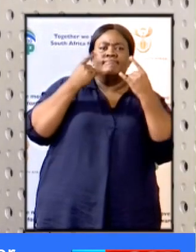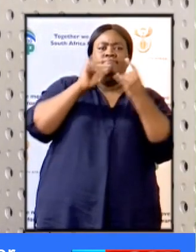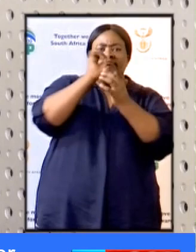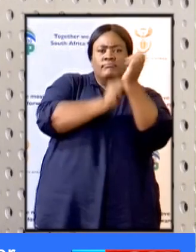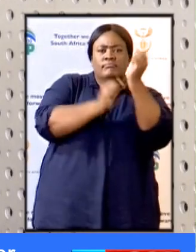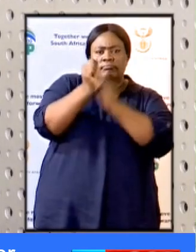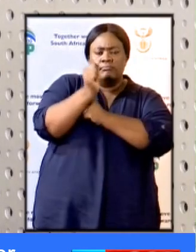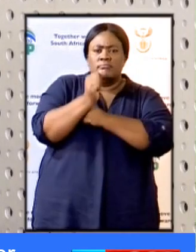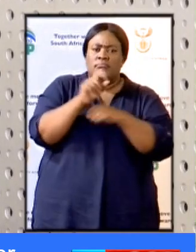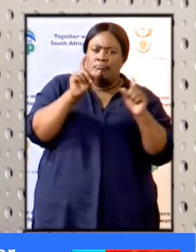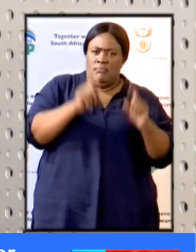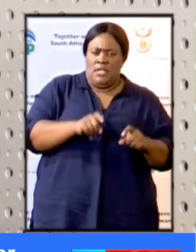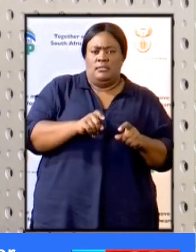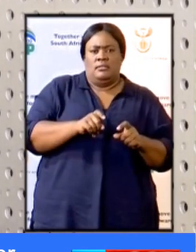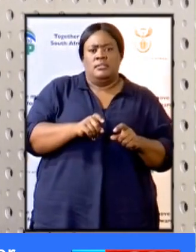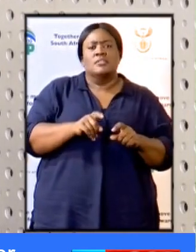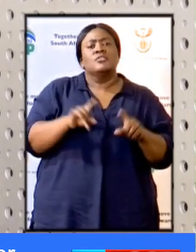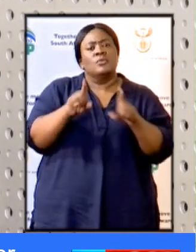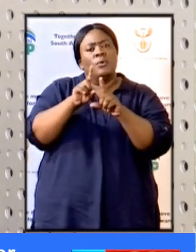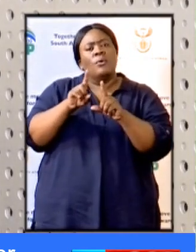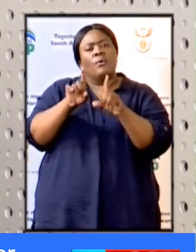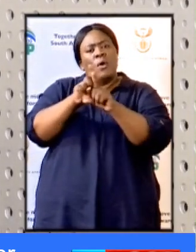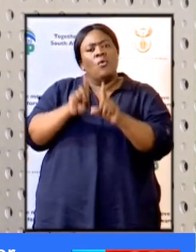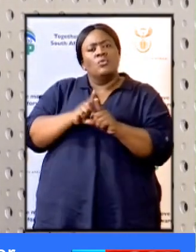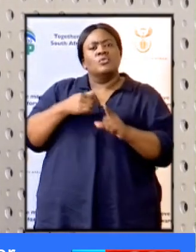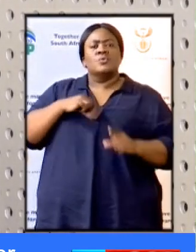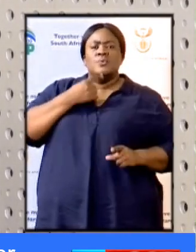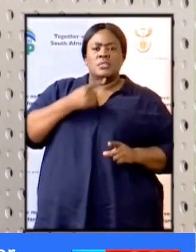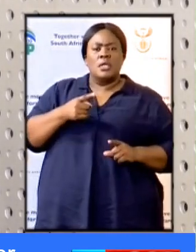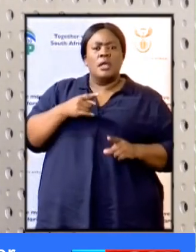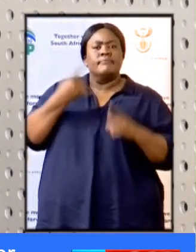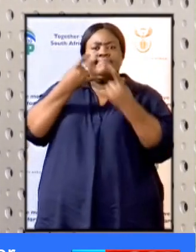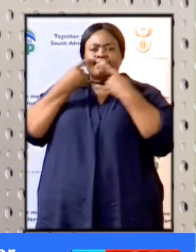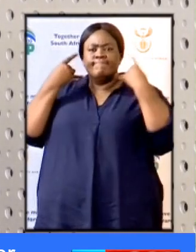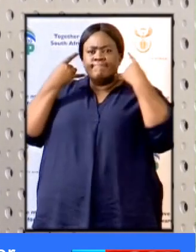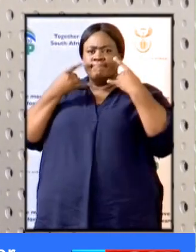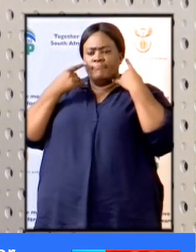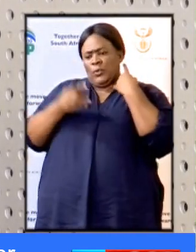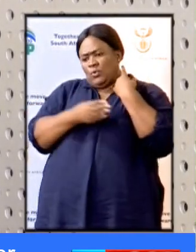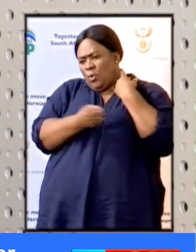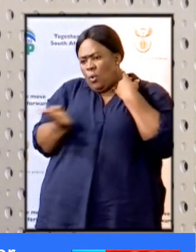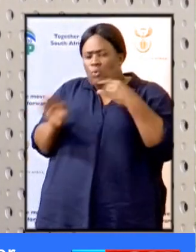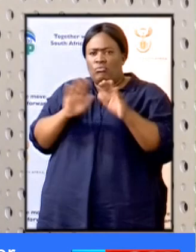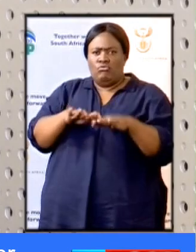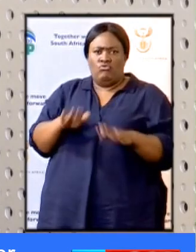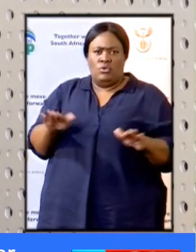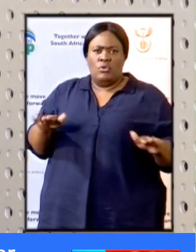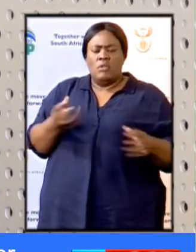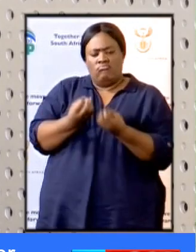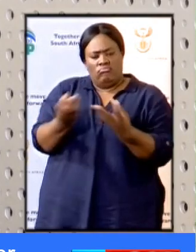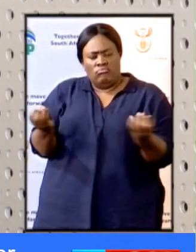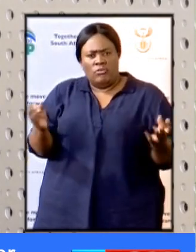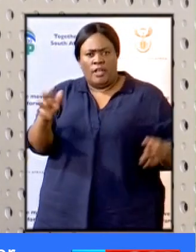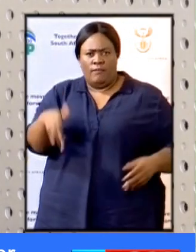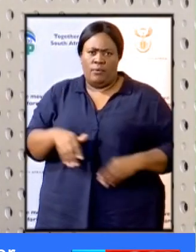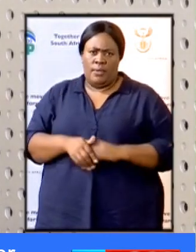that we will indeed provide like face masks to all the learners in all the